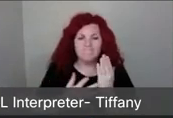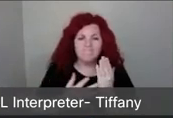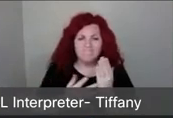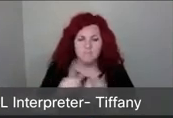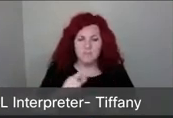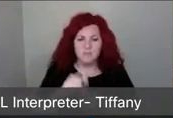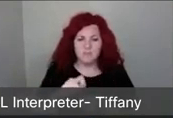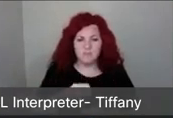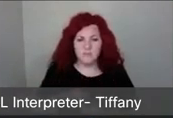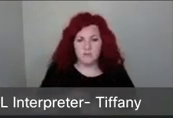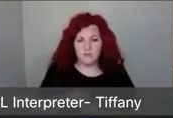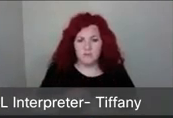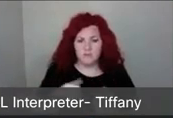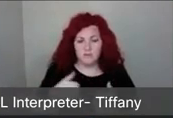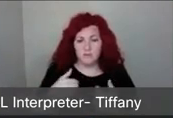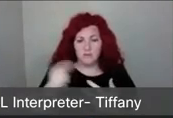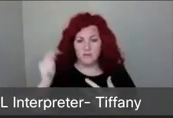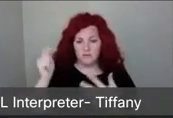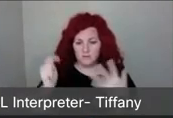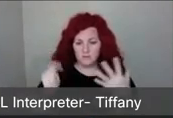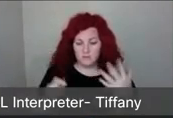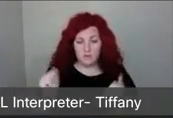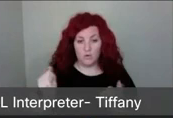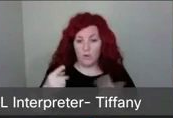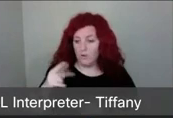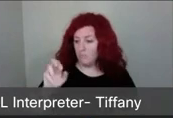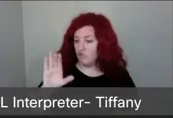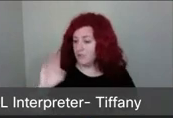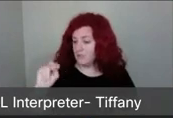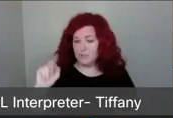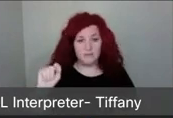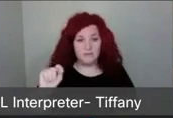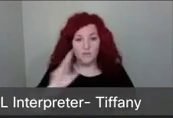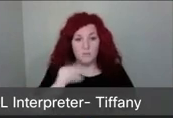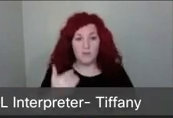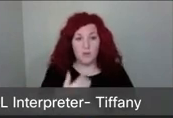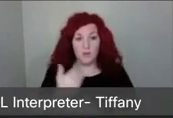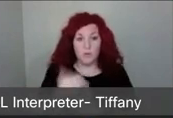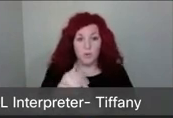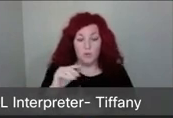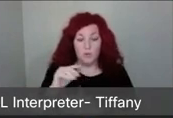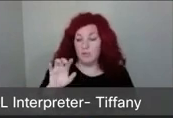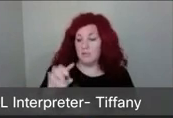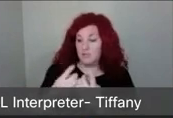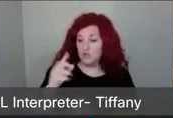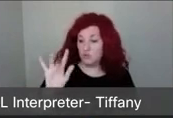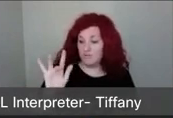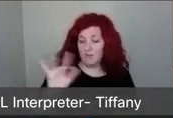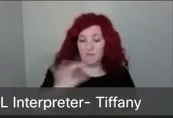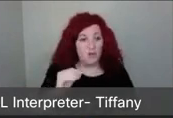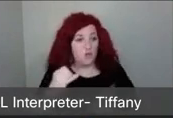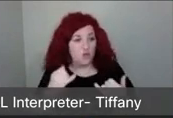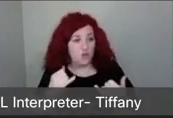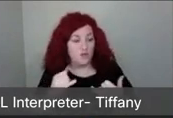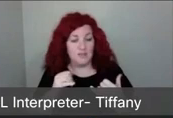detail. I have gone through every single precinct that will be in the new District 25, as well as the ones that are currently in there,